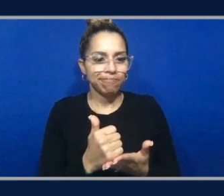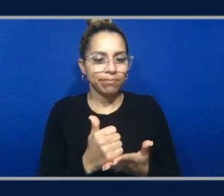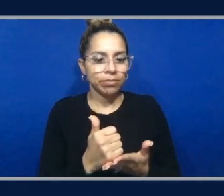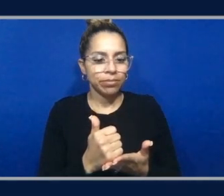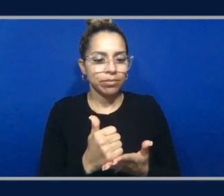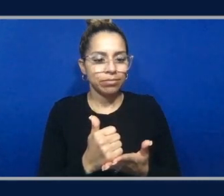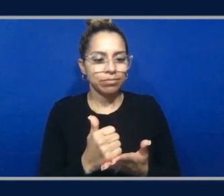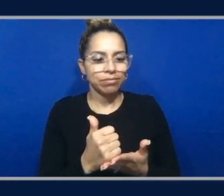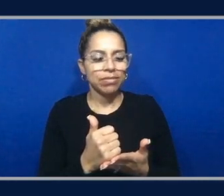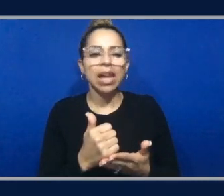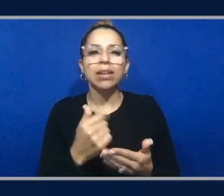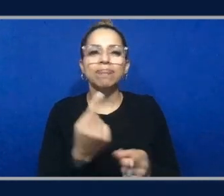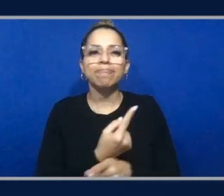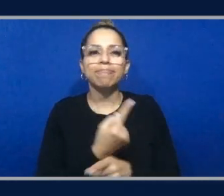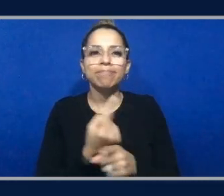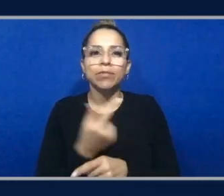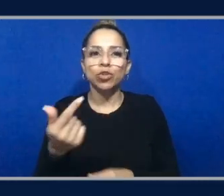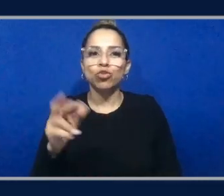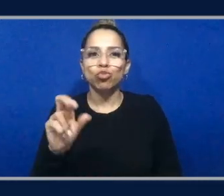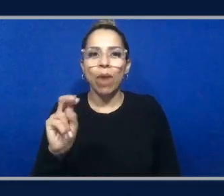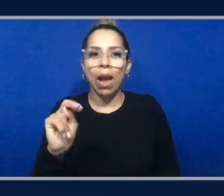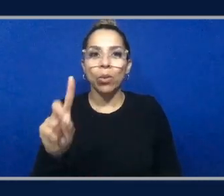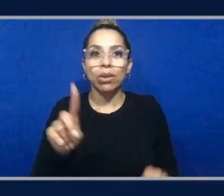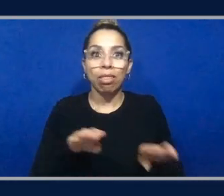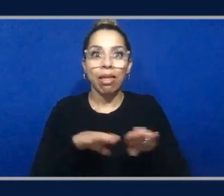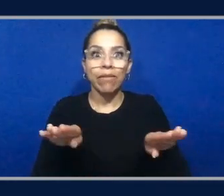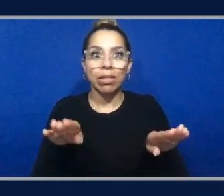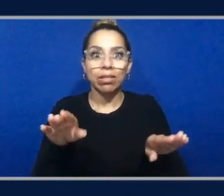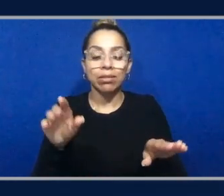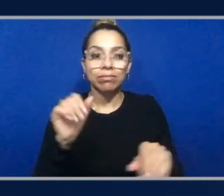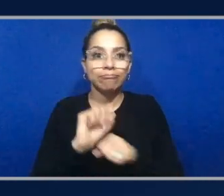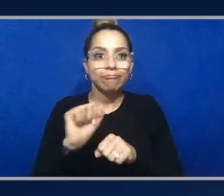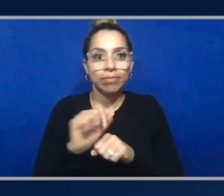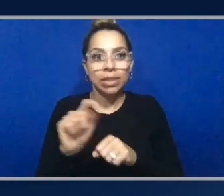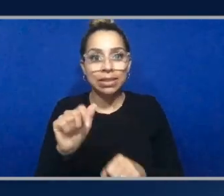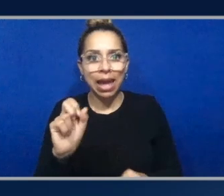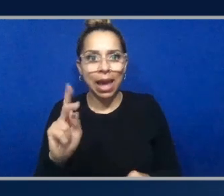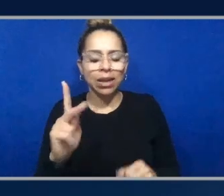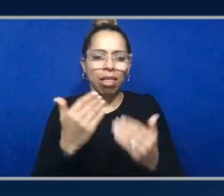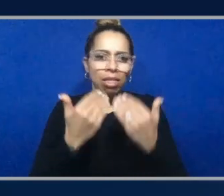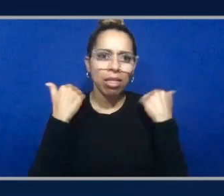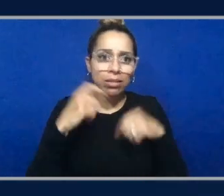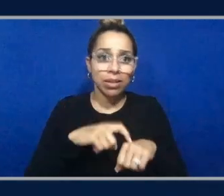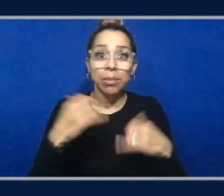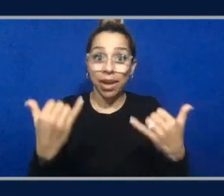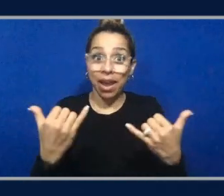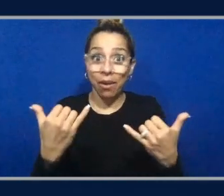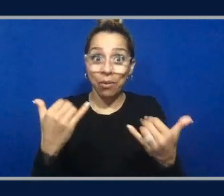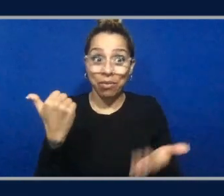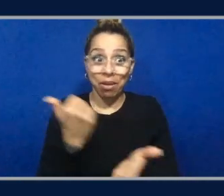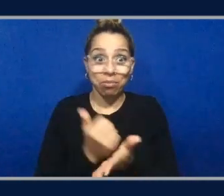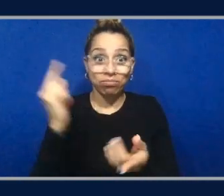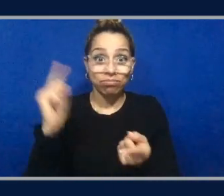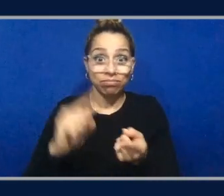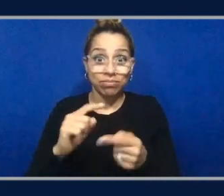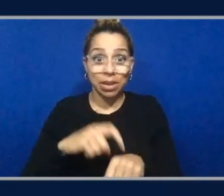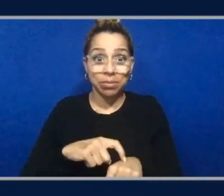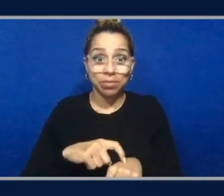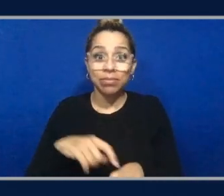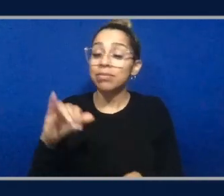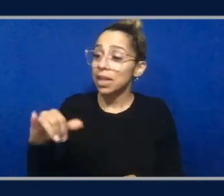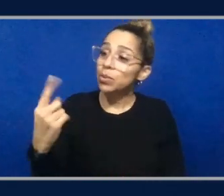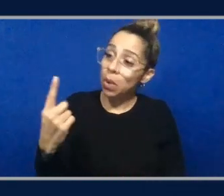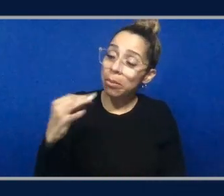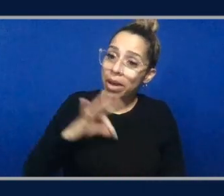level tasks that might have been time consuming for them and freeing them up. Is that correct? That's one of the things. But really the